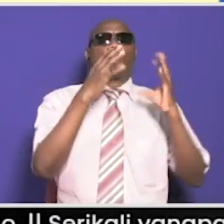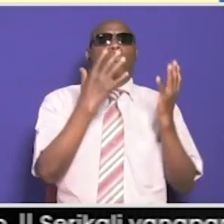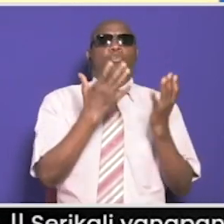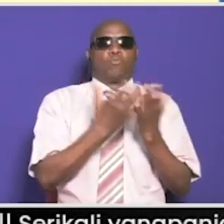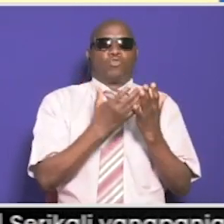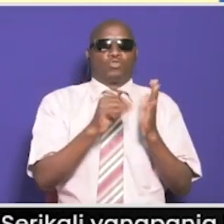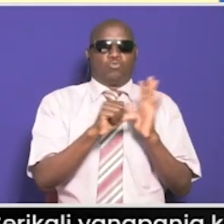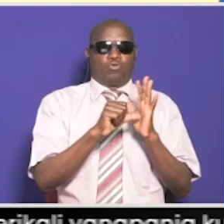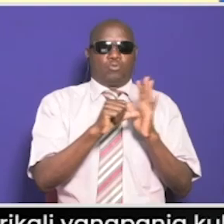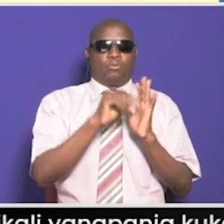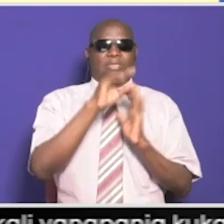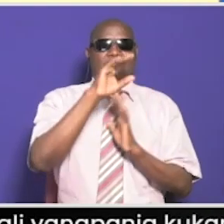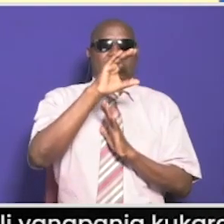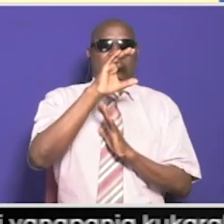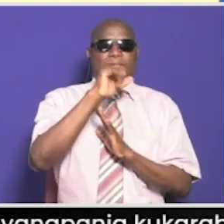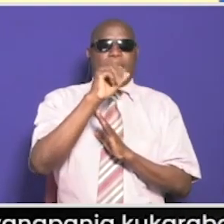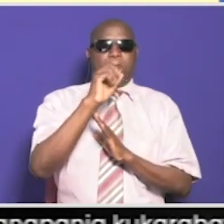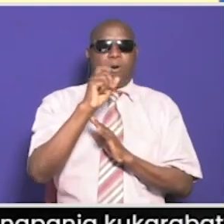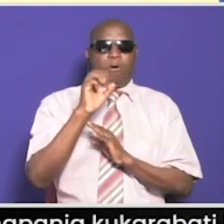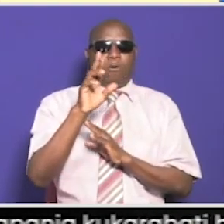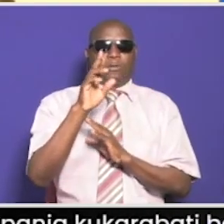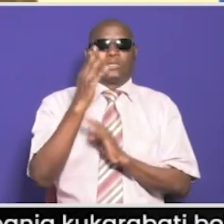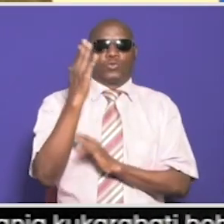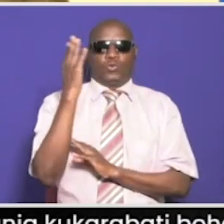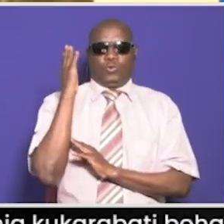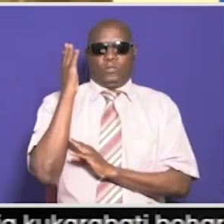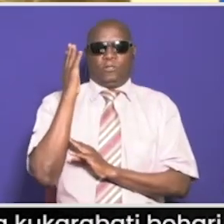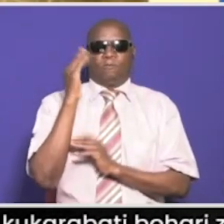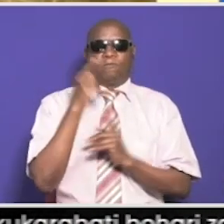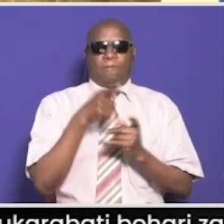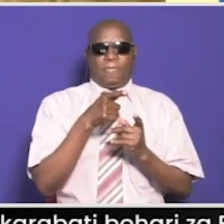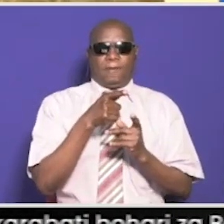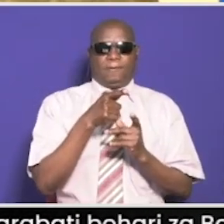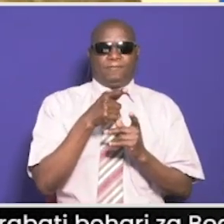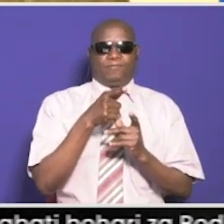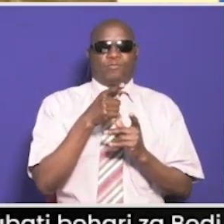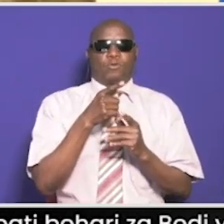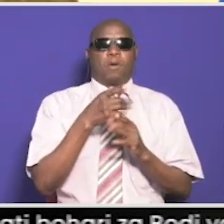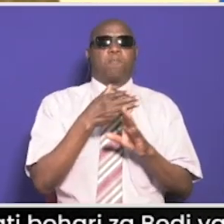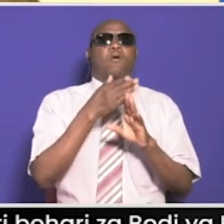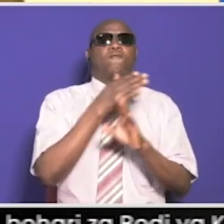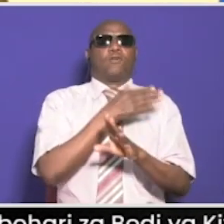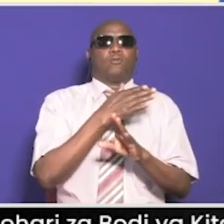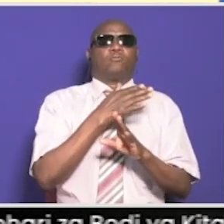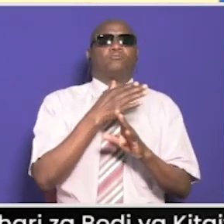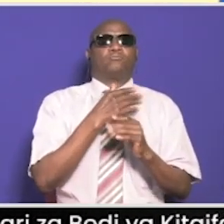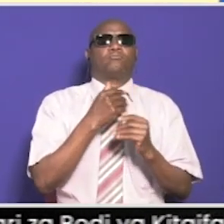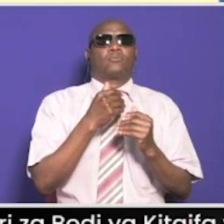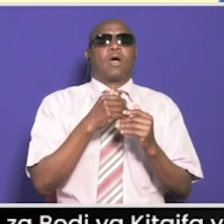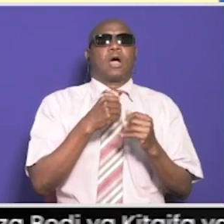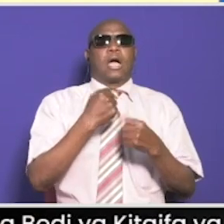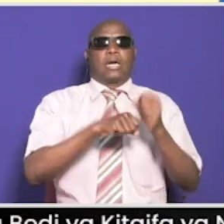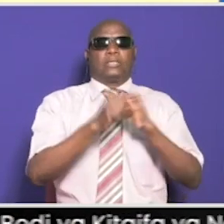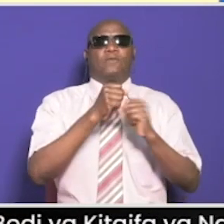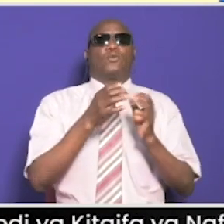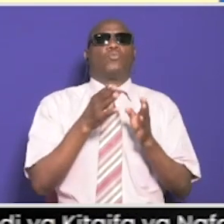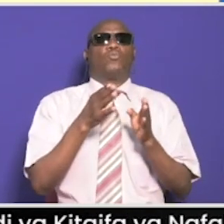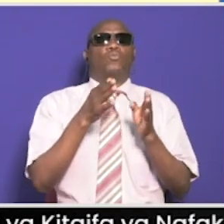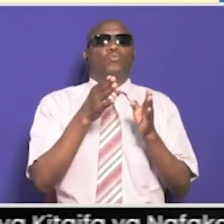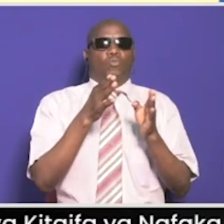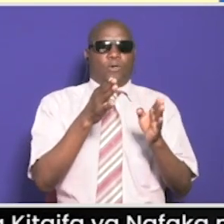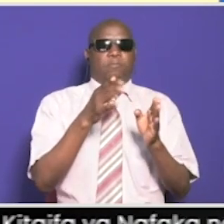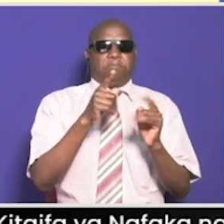of cybersecurity and what we need to do in a proactive manner to have an elaborate risk mitigation framework around